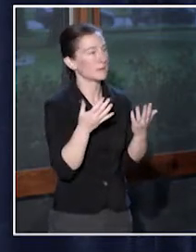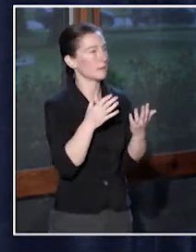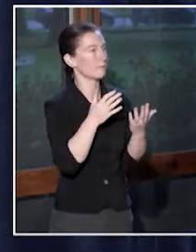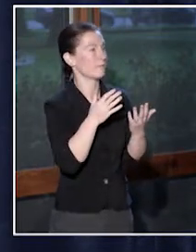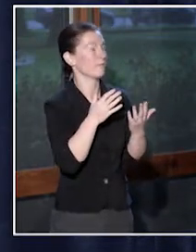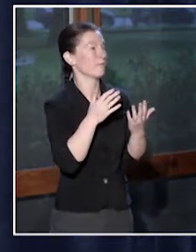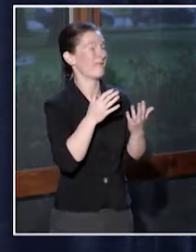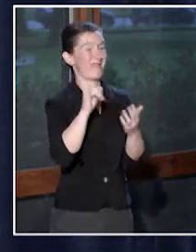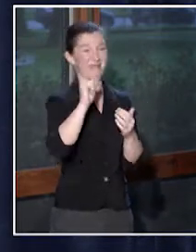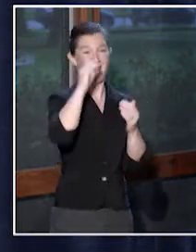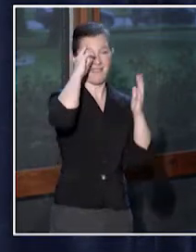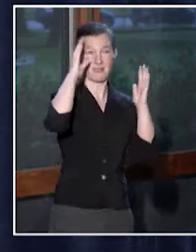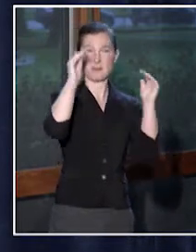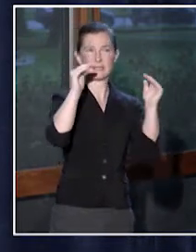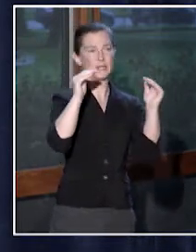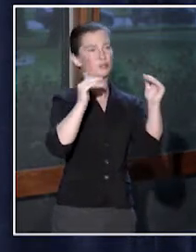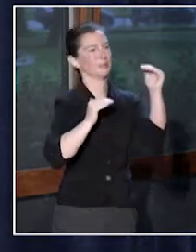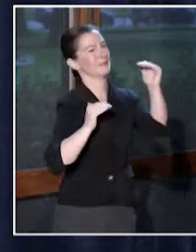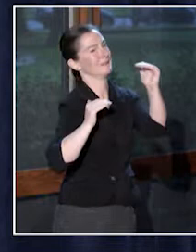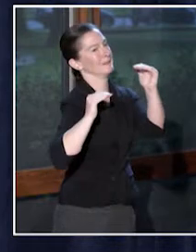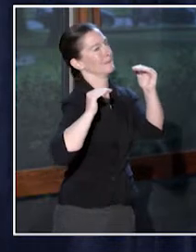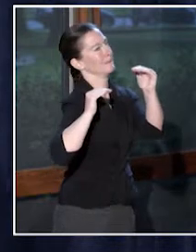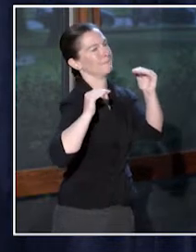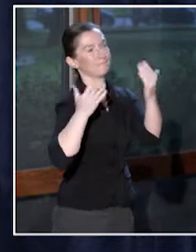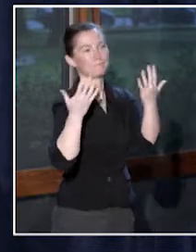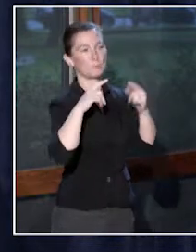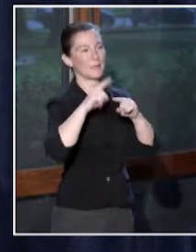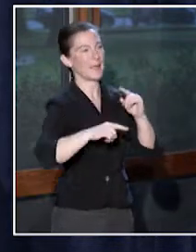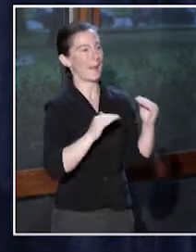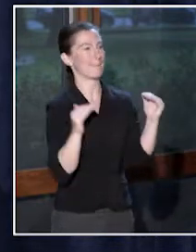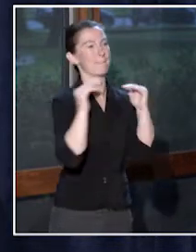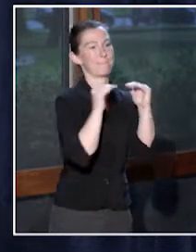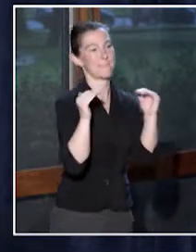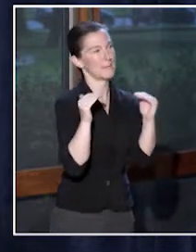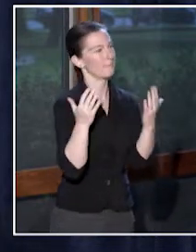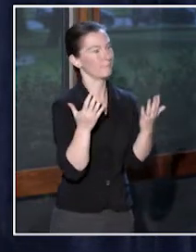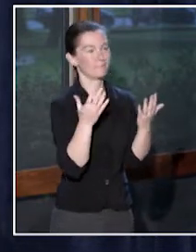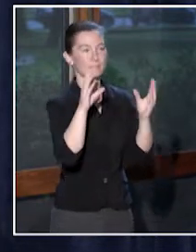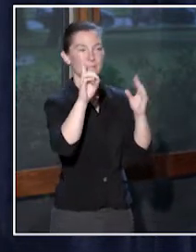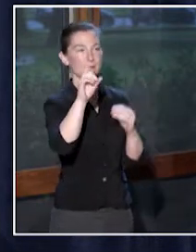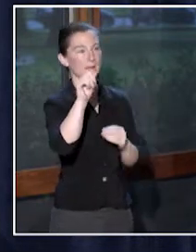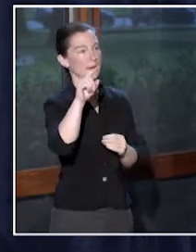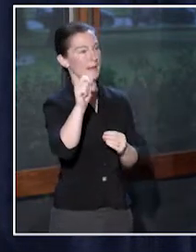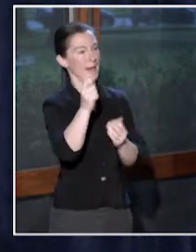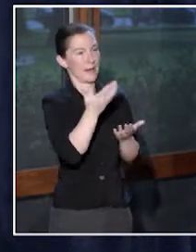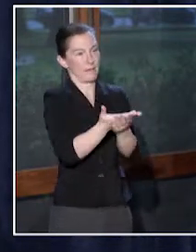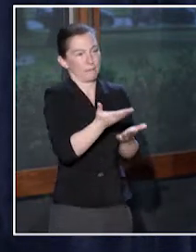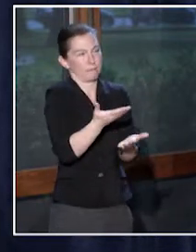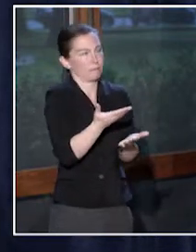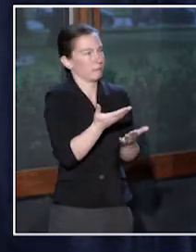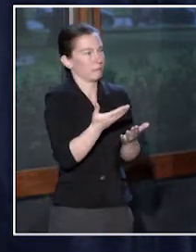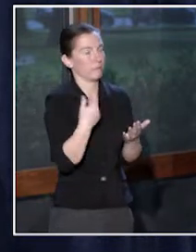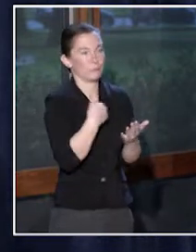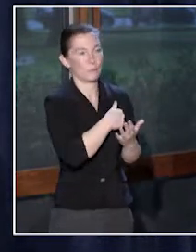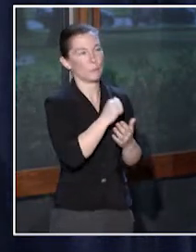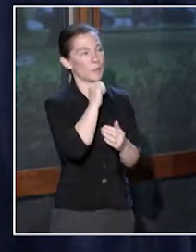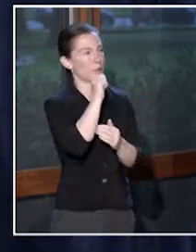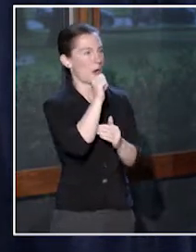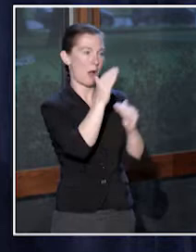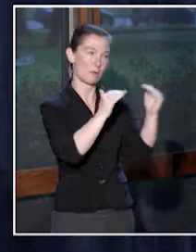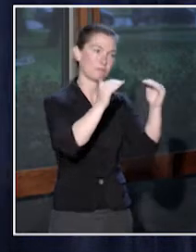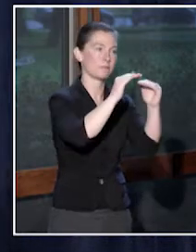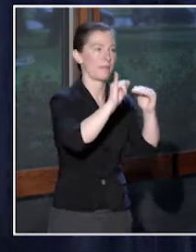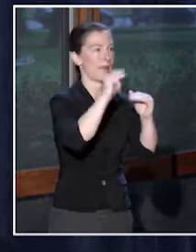our community. And the data shows we are not living up to that basic expectation. The police are